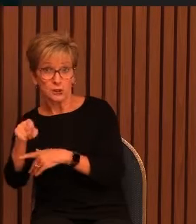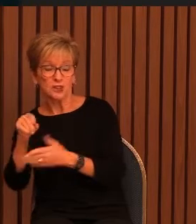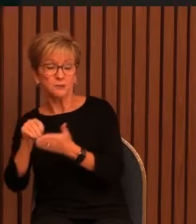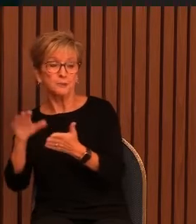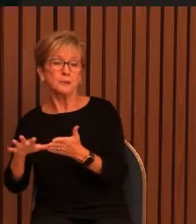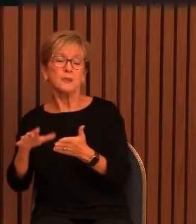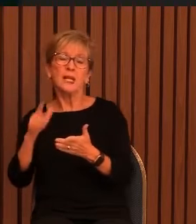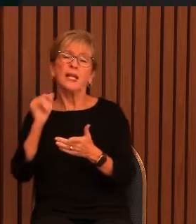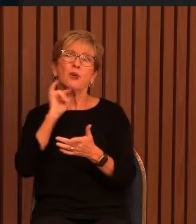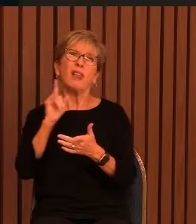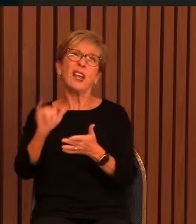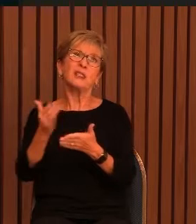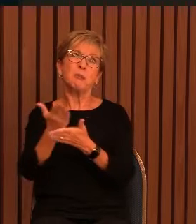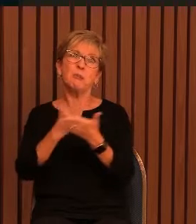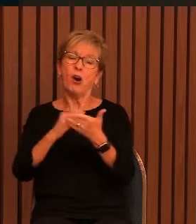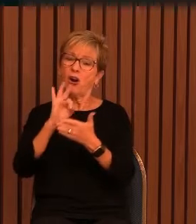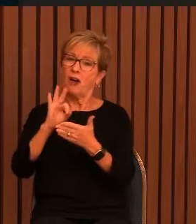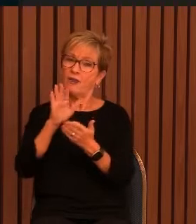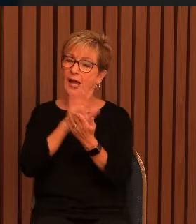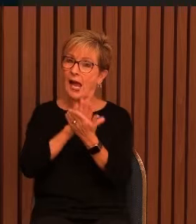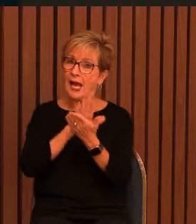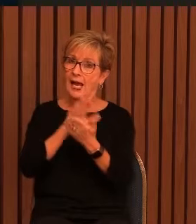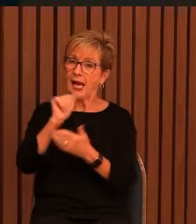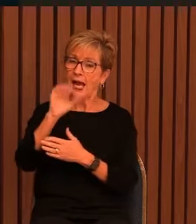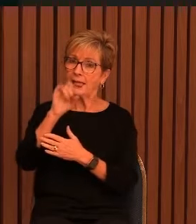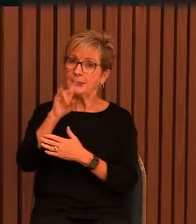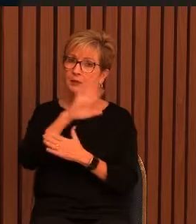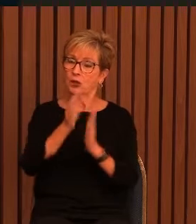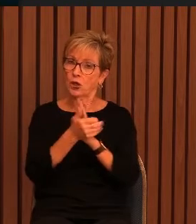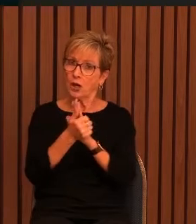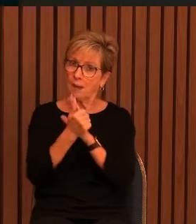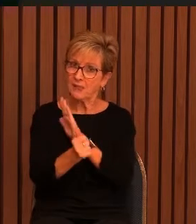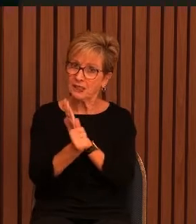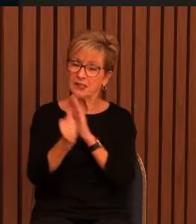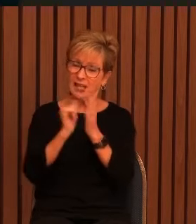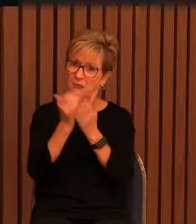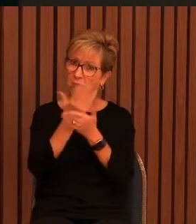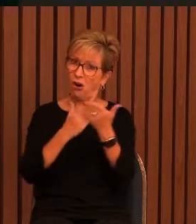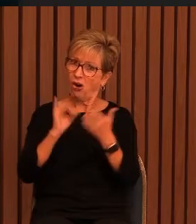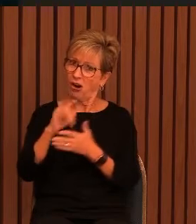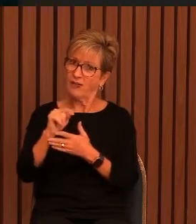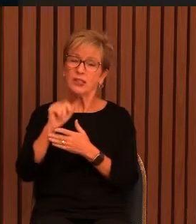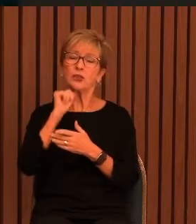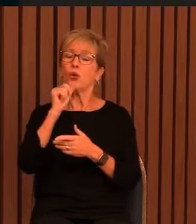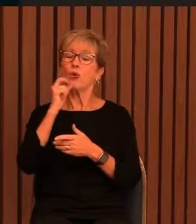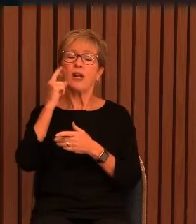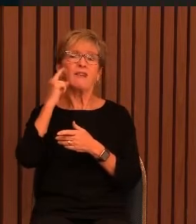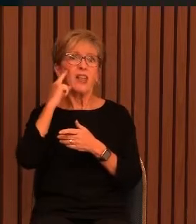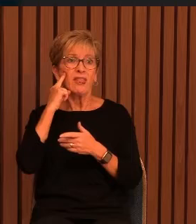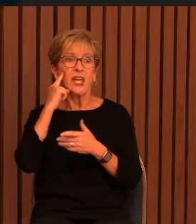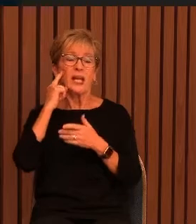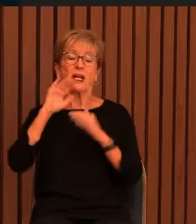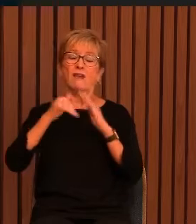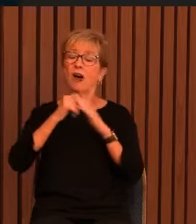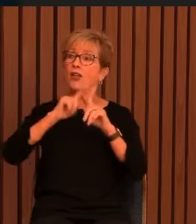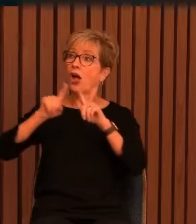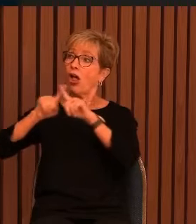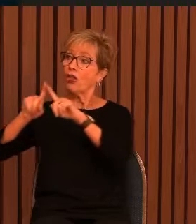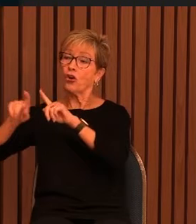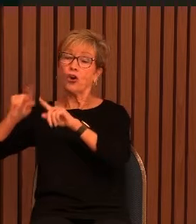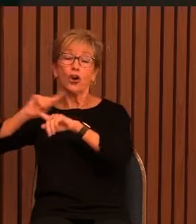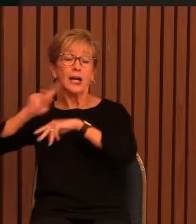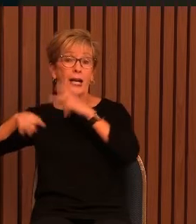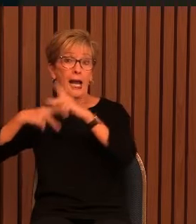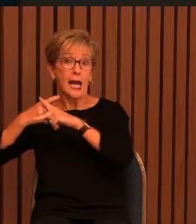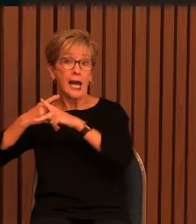It's part of, the academic competencies are part of the whole thing. You don't need to look at these other competencies